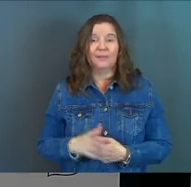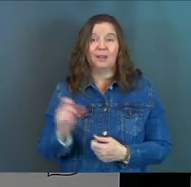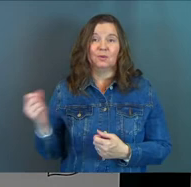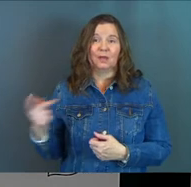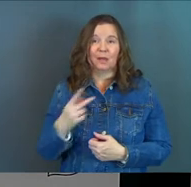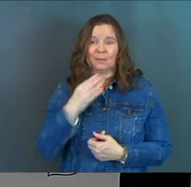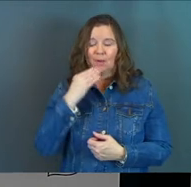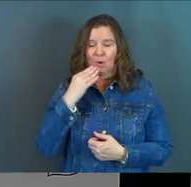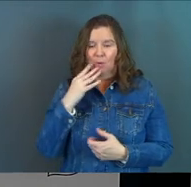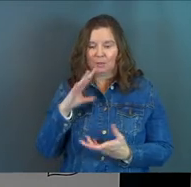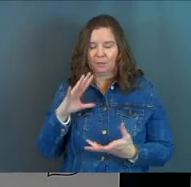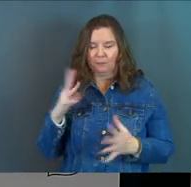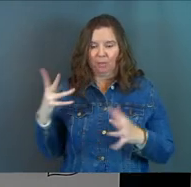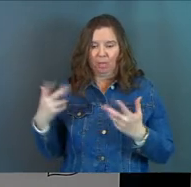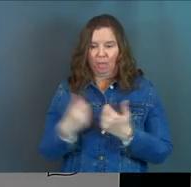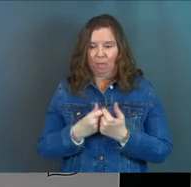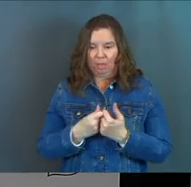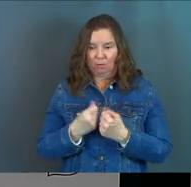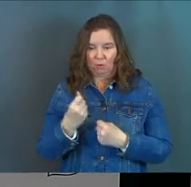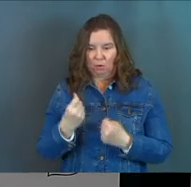And you come back home, and you've wrecked the car.